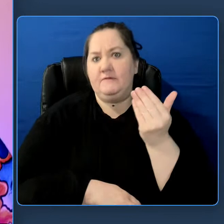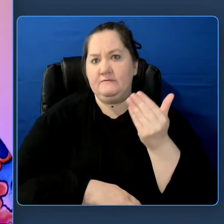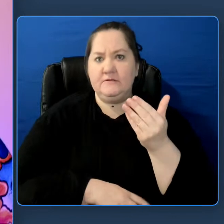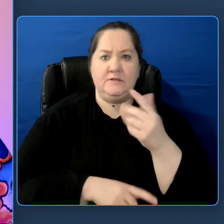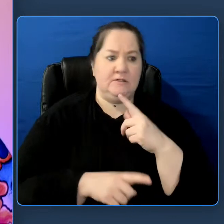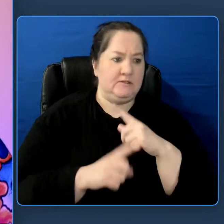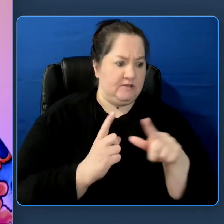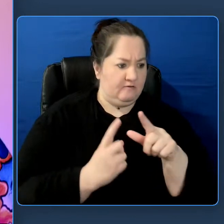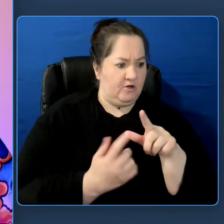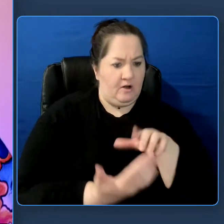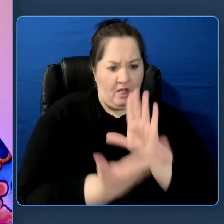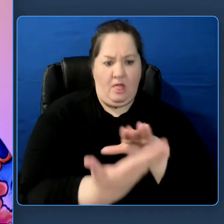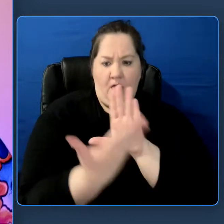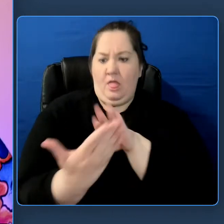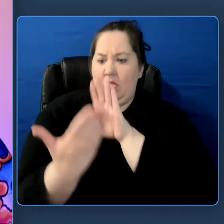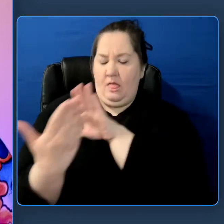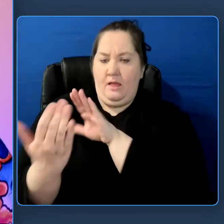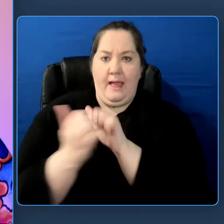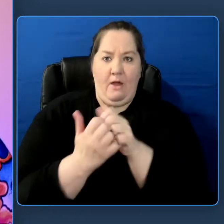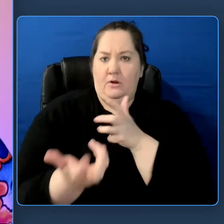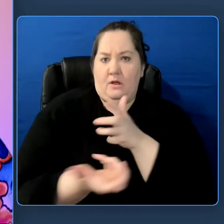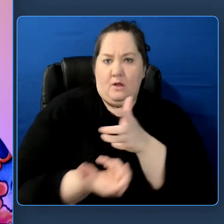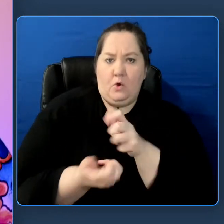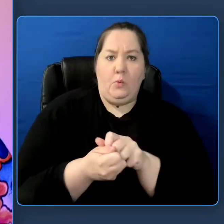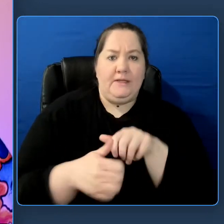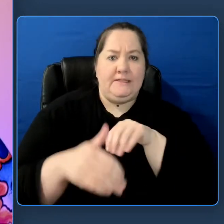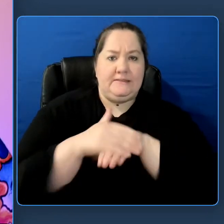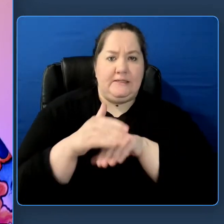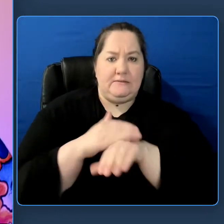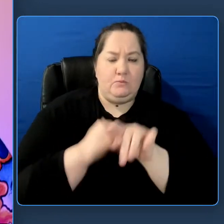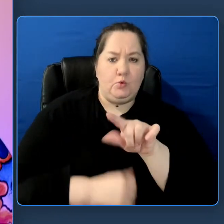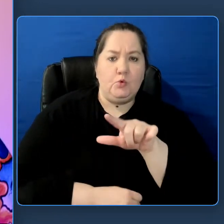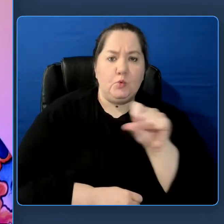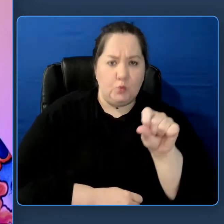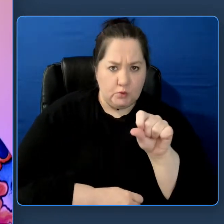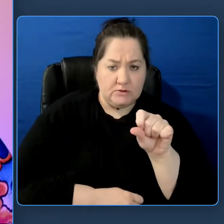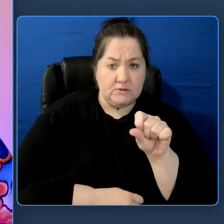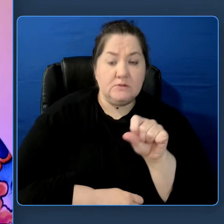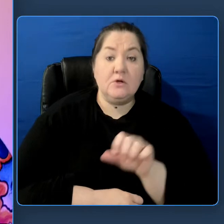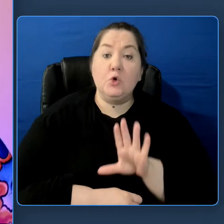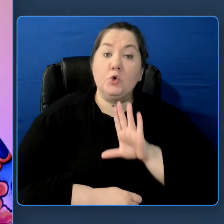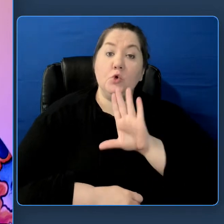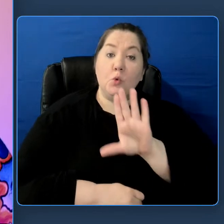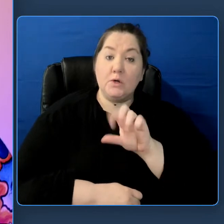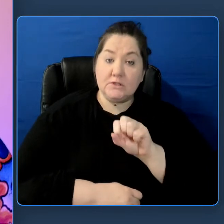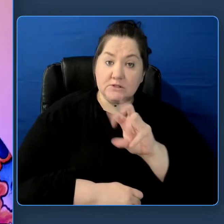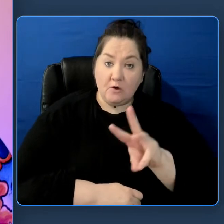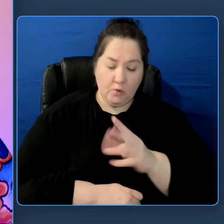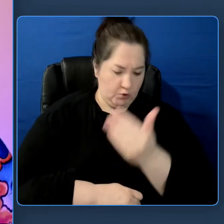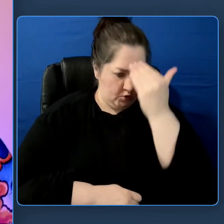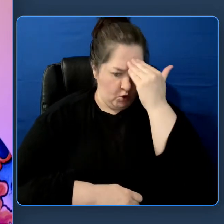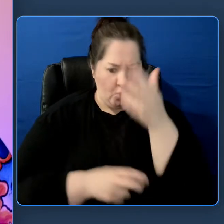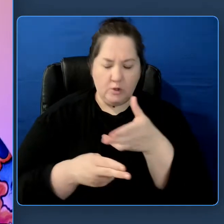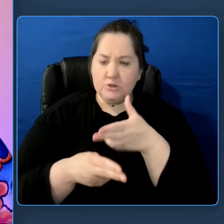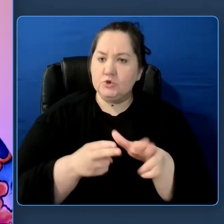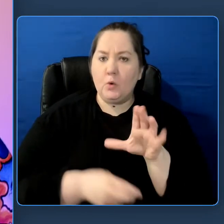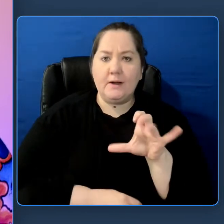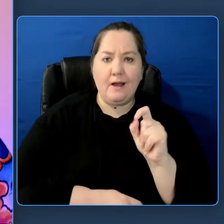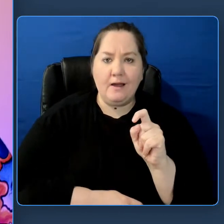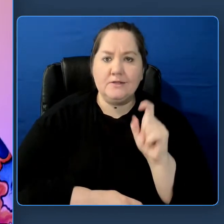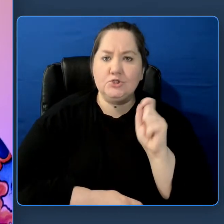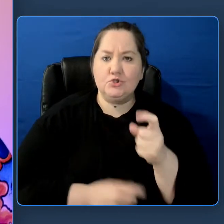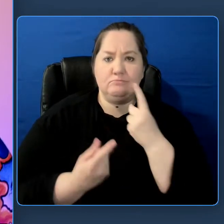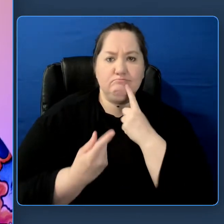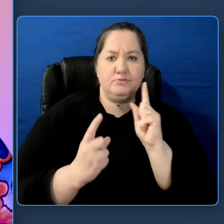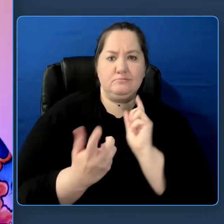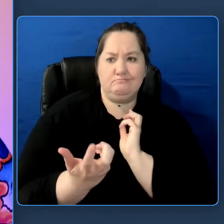those accessibility tools. Whereas your software that you have, the shortcut that should work